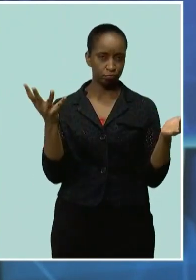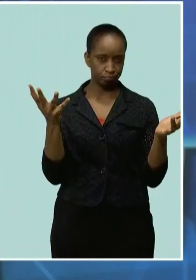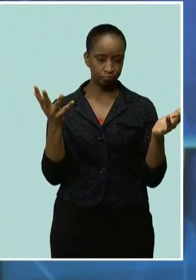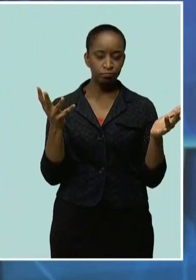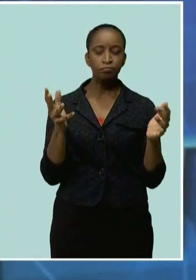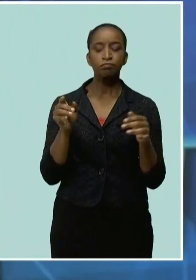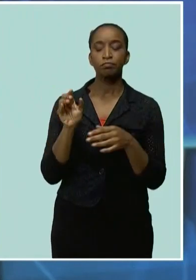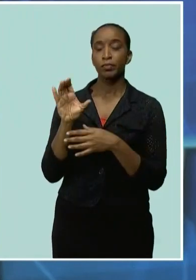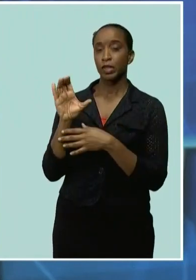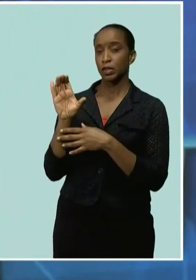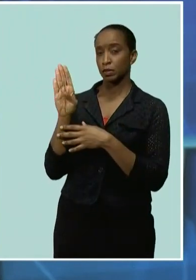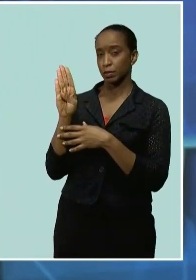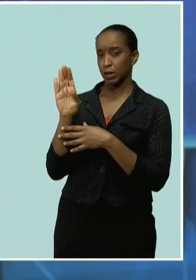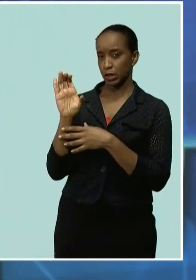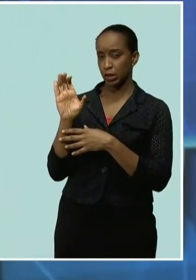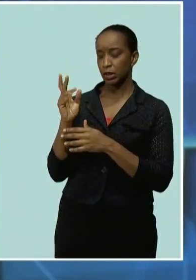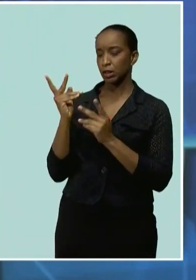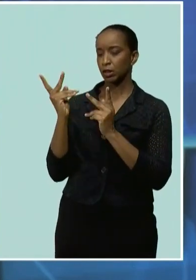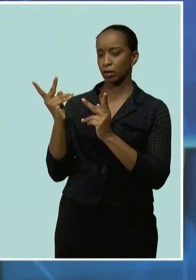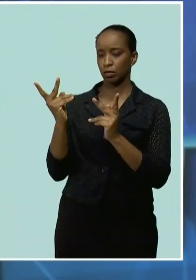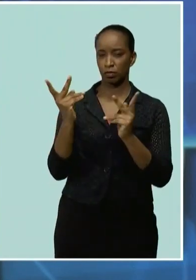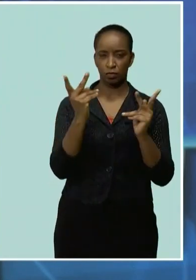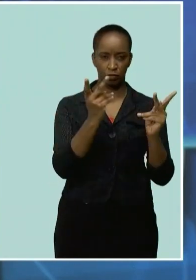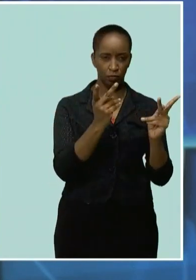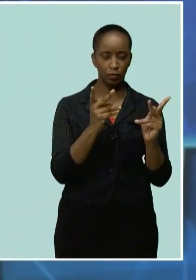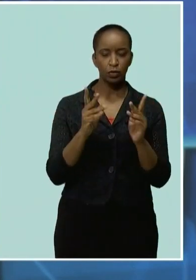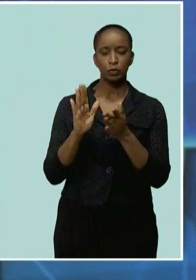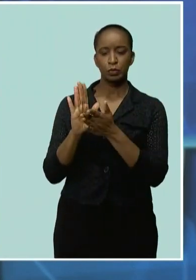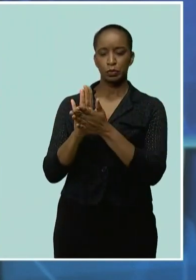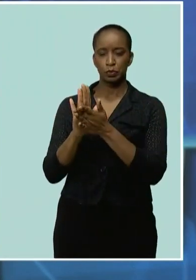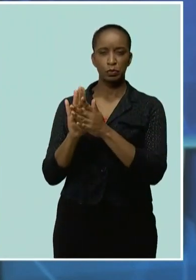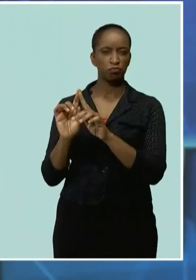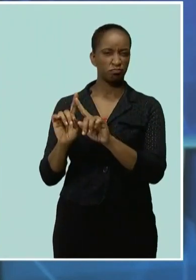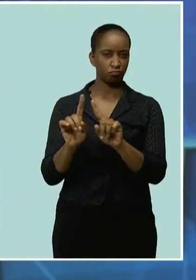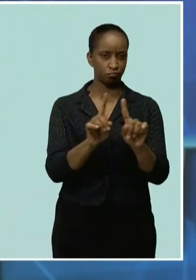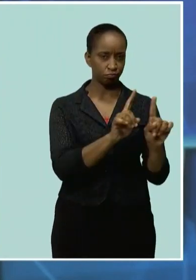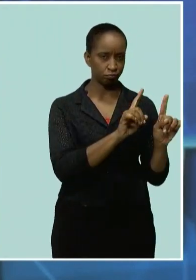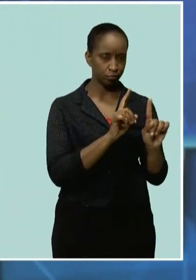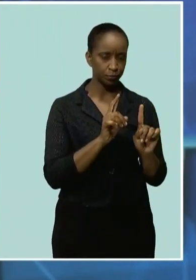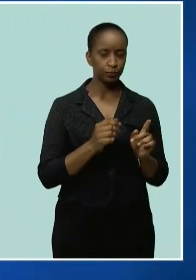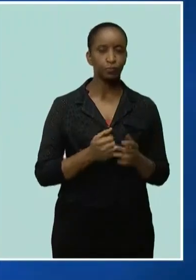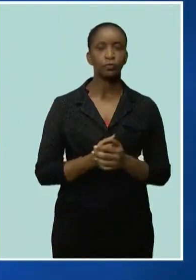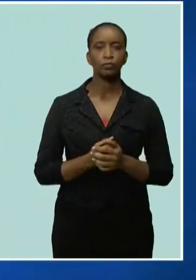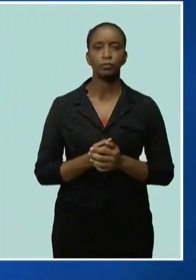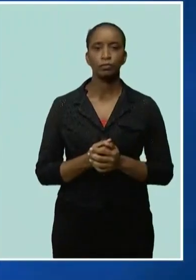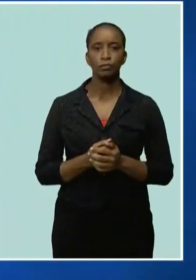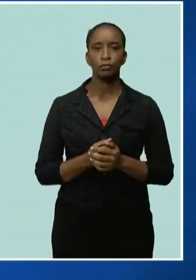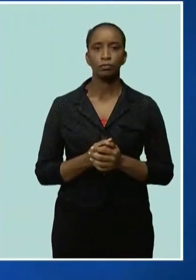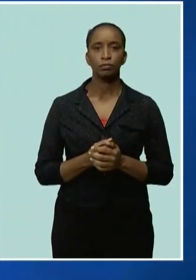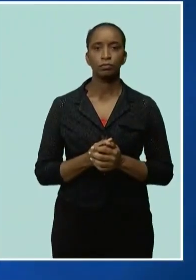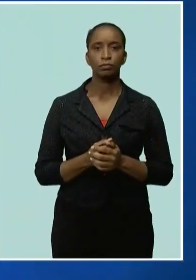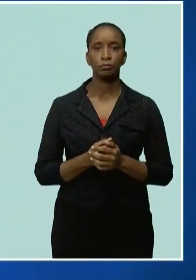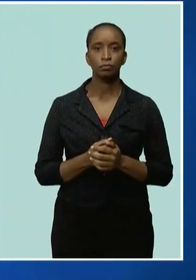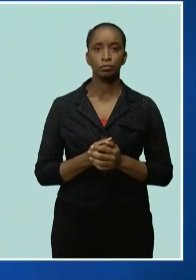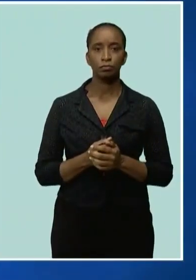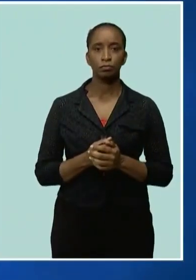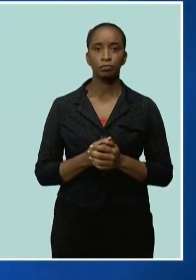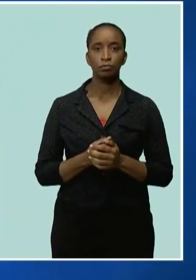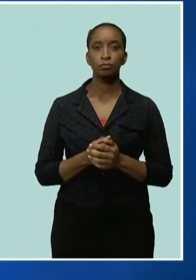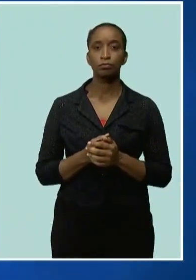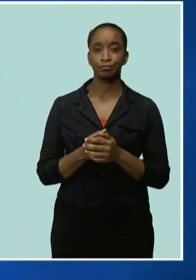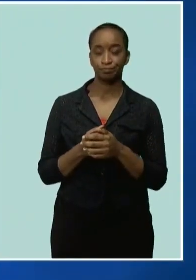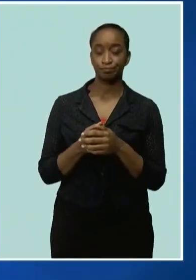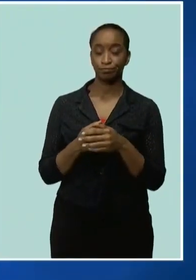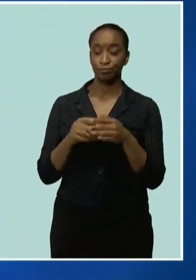visited several schools and toured St. Stephen's Primary with education officials. Last-minute changes to the leadership at